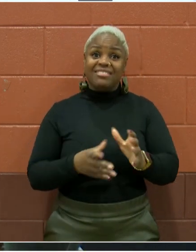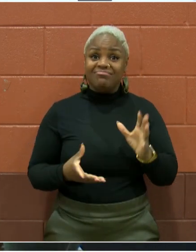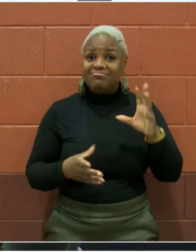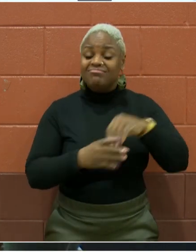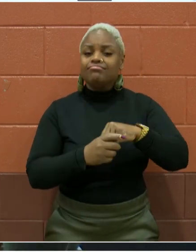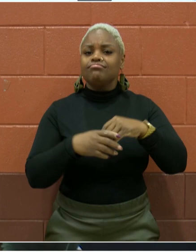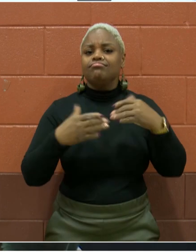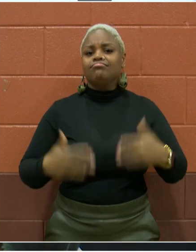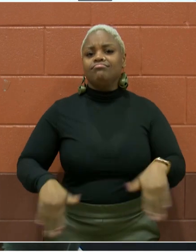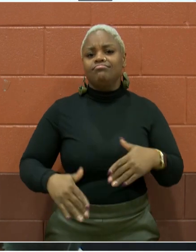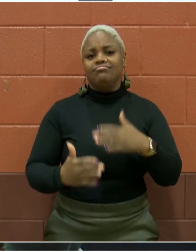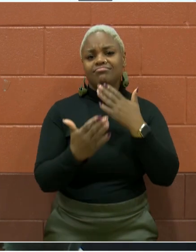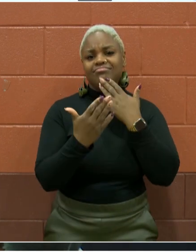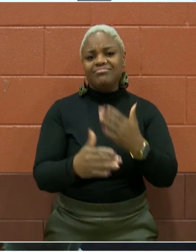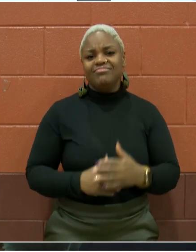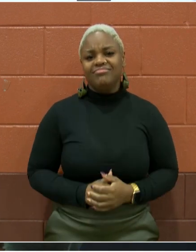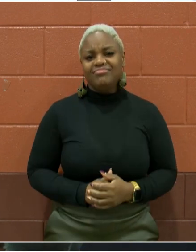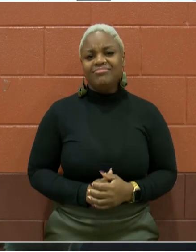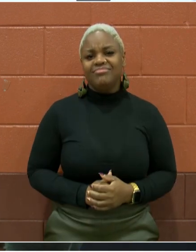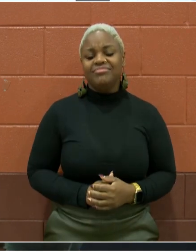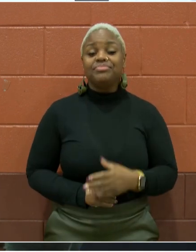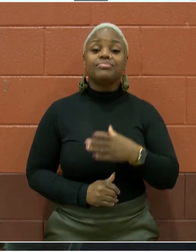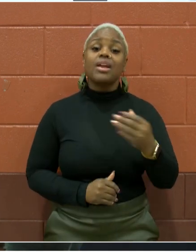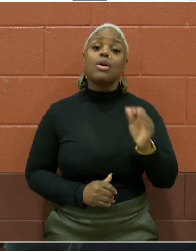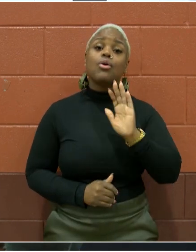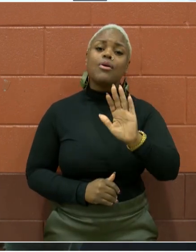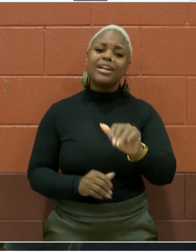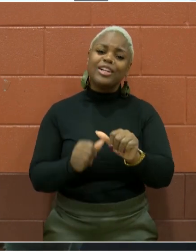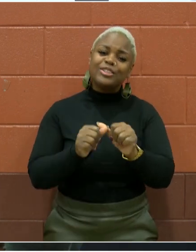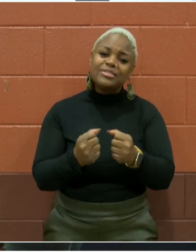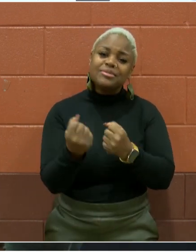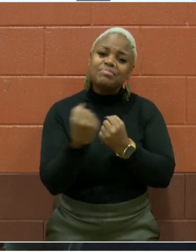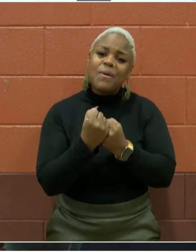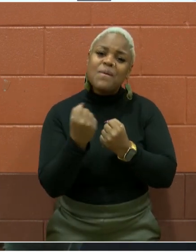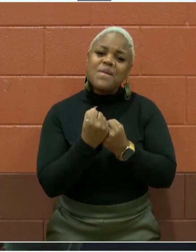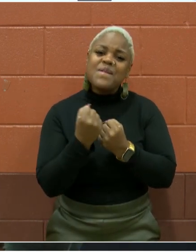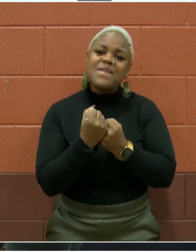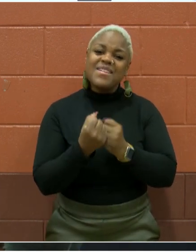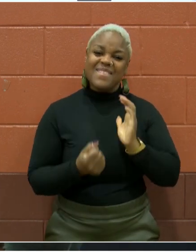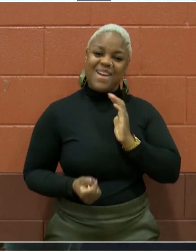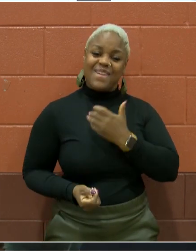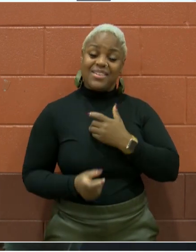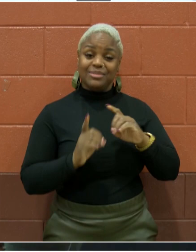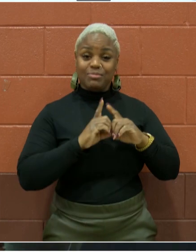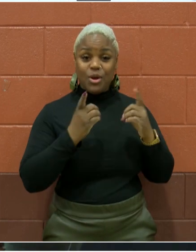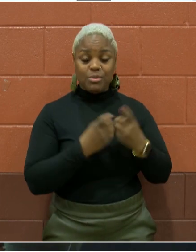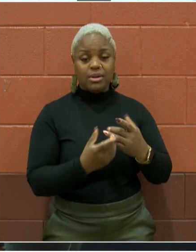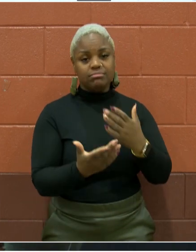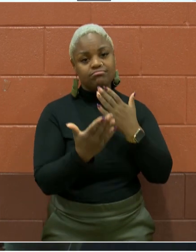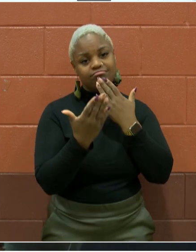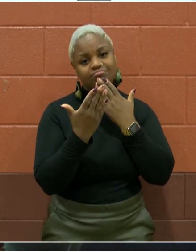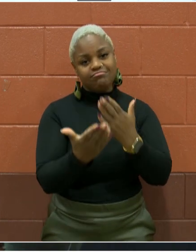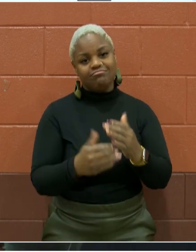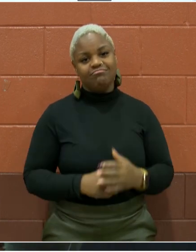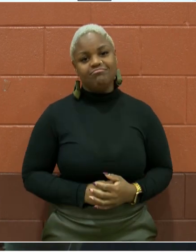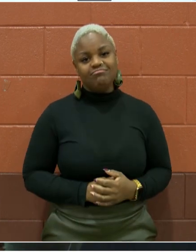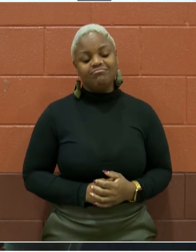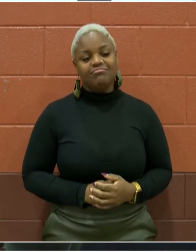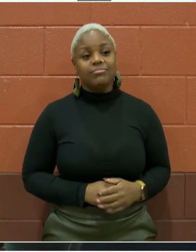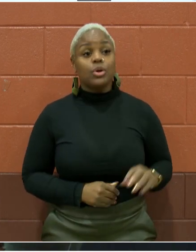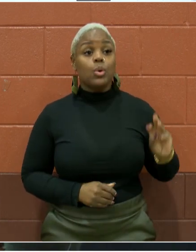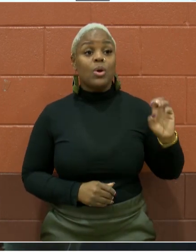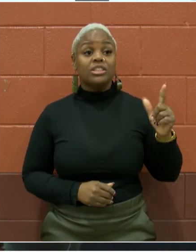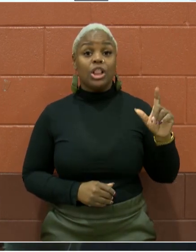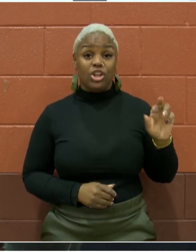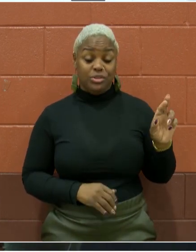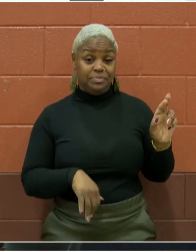Train the Trainer facilitation, and for their continued support of our department. Chuck works with agencies all across the country,